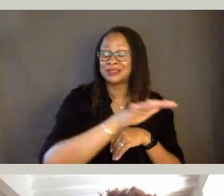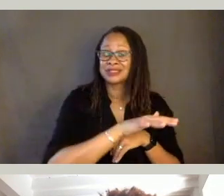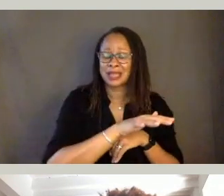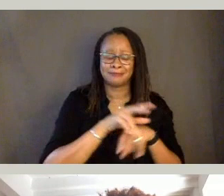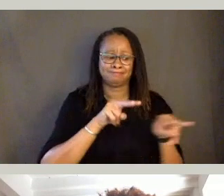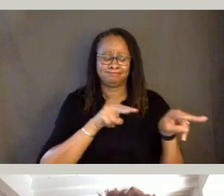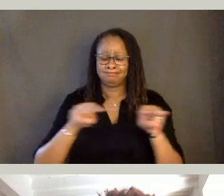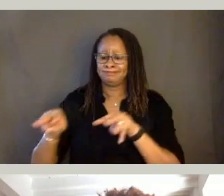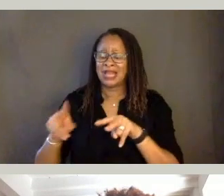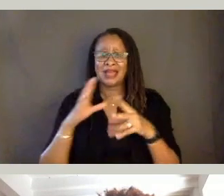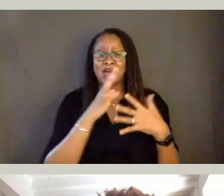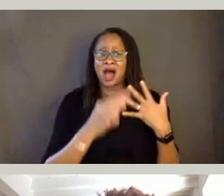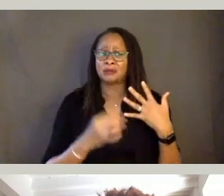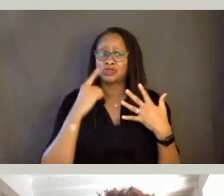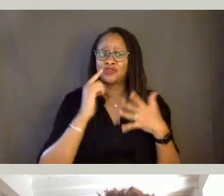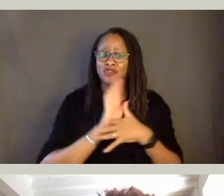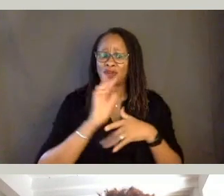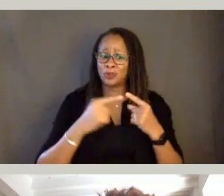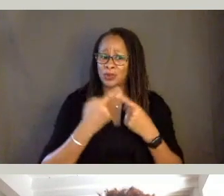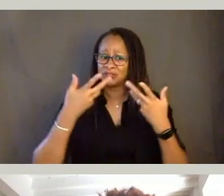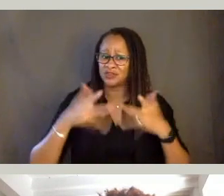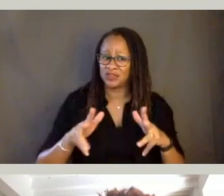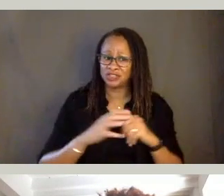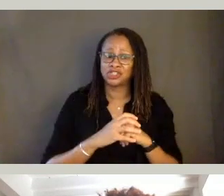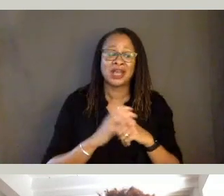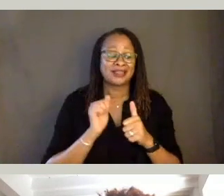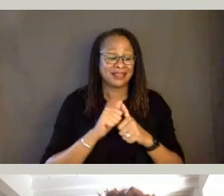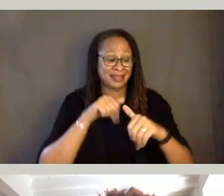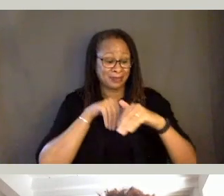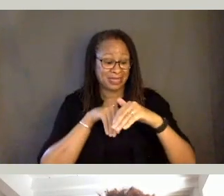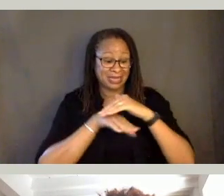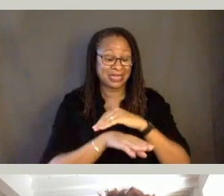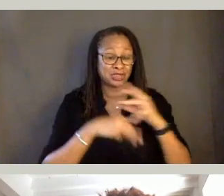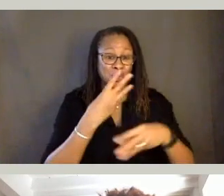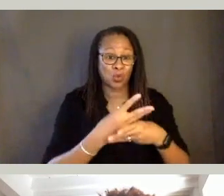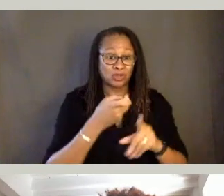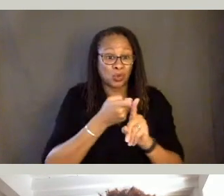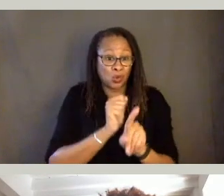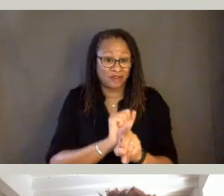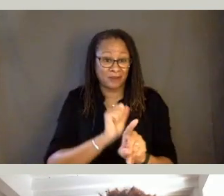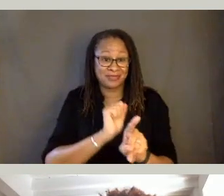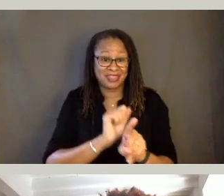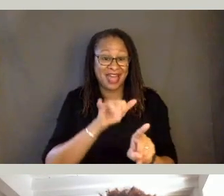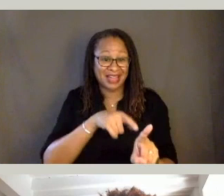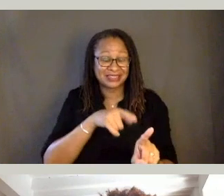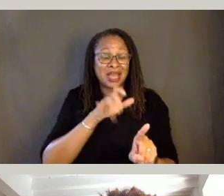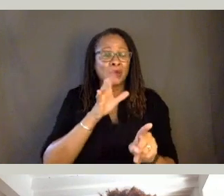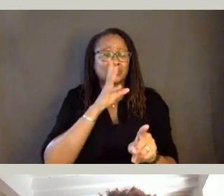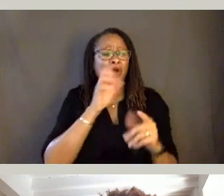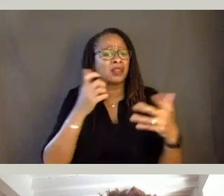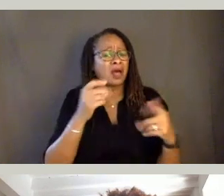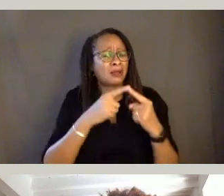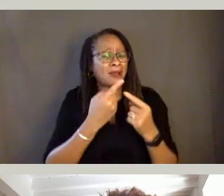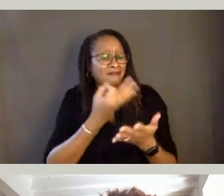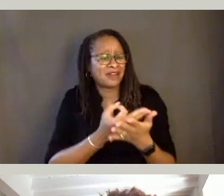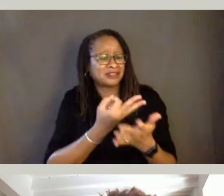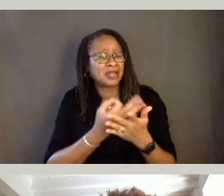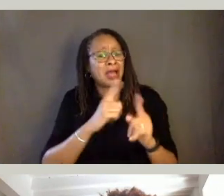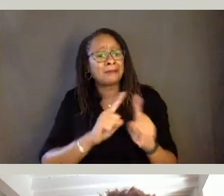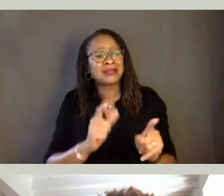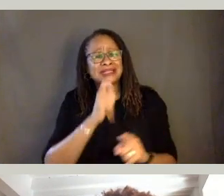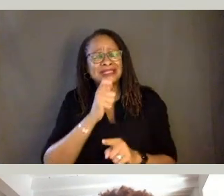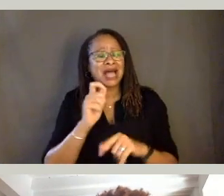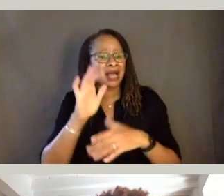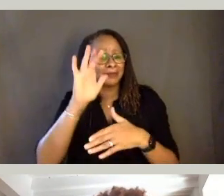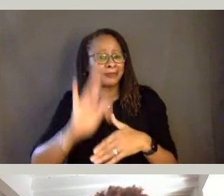film is once it's completed, that they could be getting into the world and working back from that. I think, you know, we talk so much about financing, but it's not void